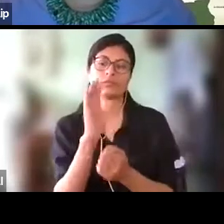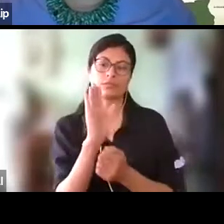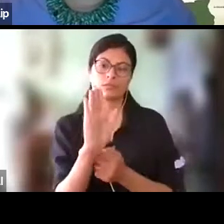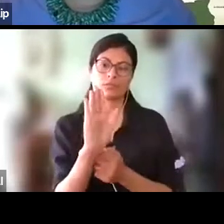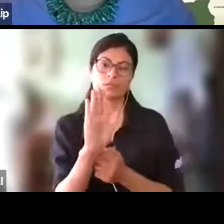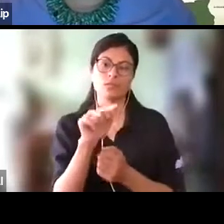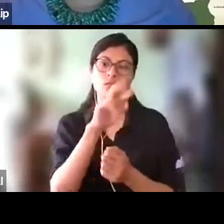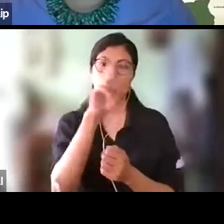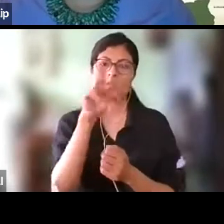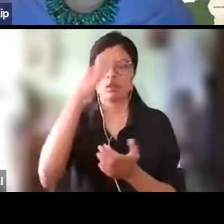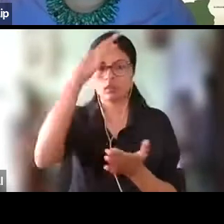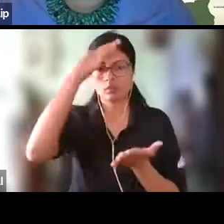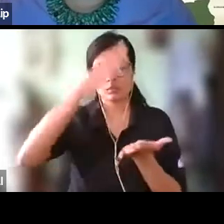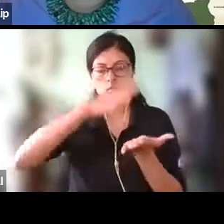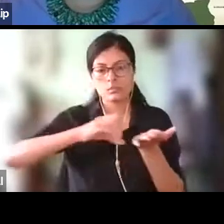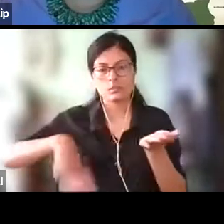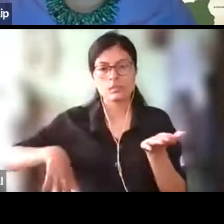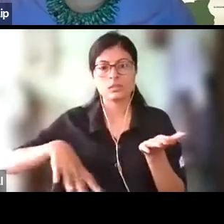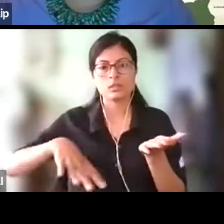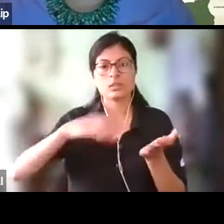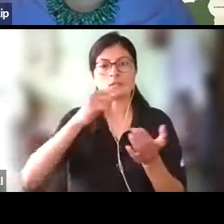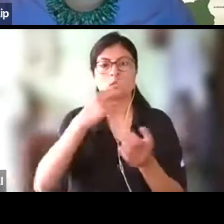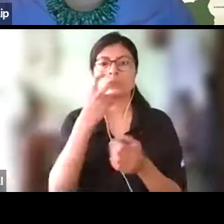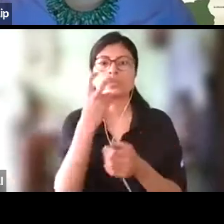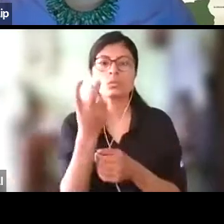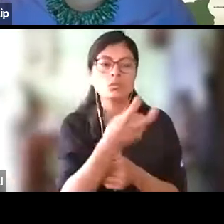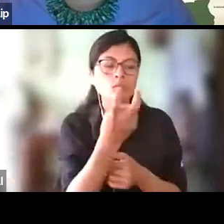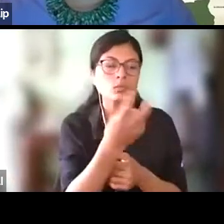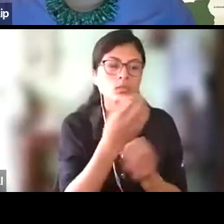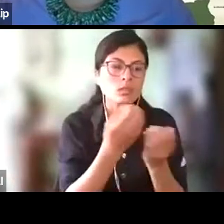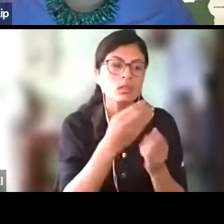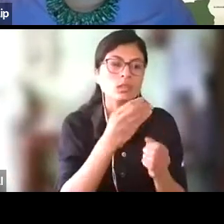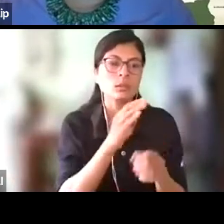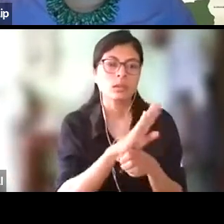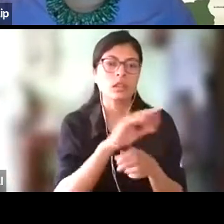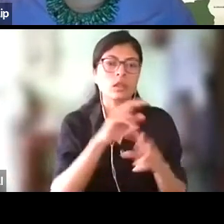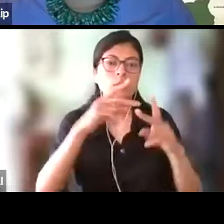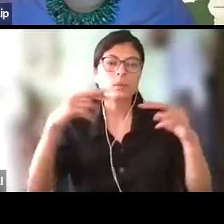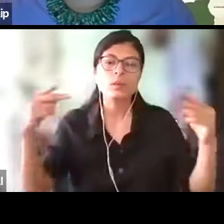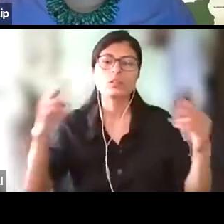Because when you run from something, you're just going to meet